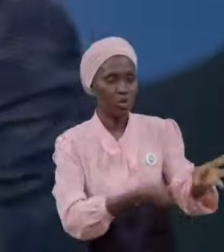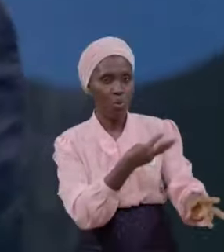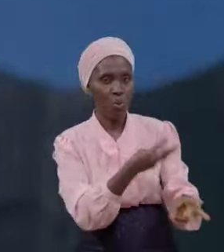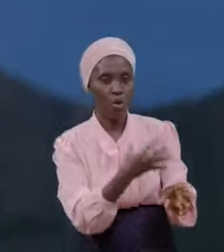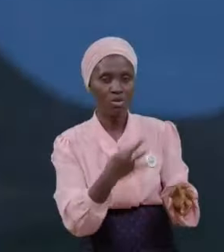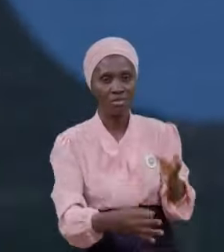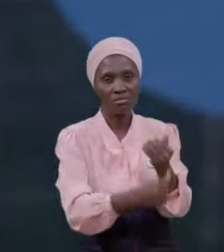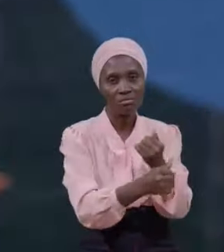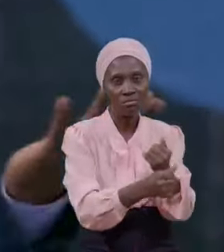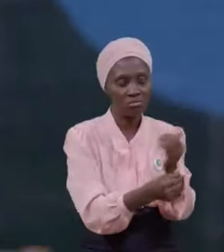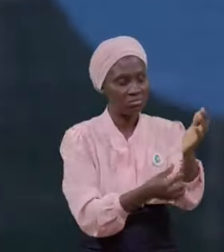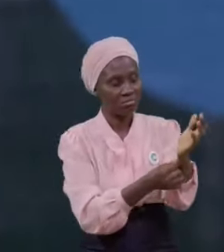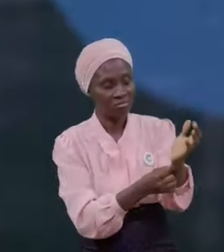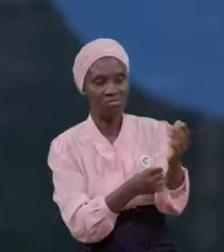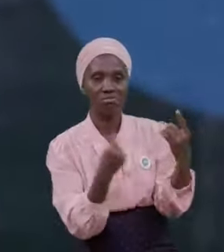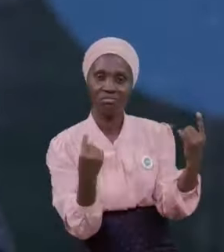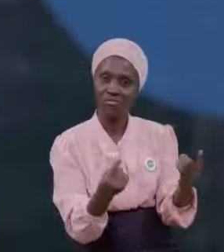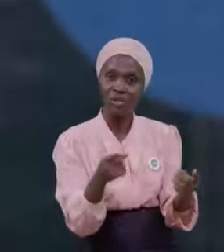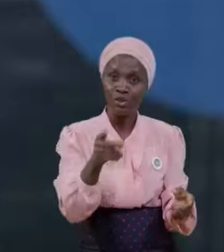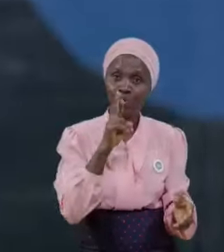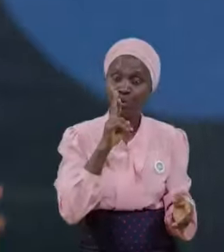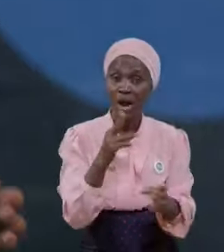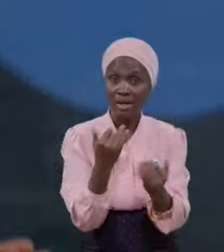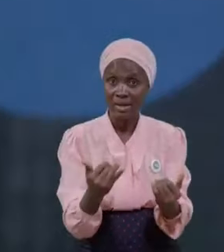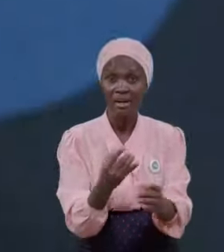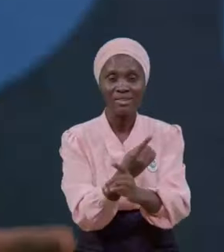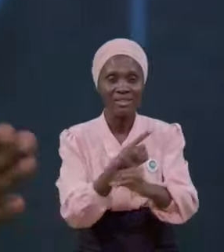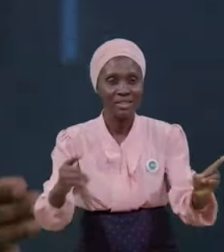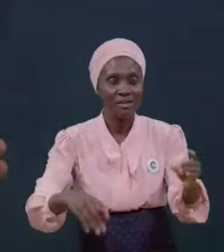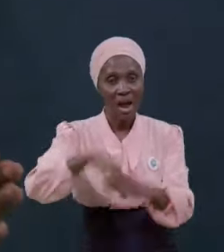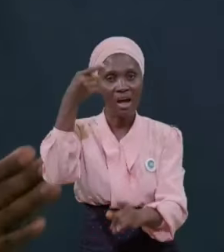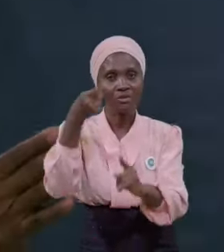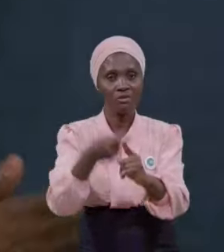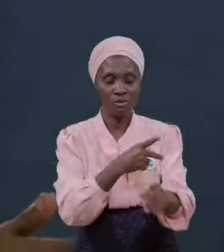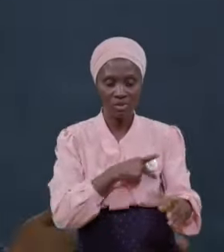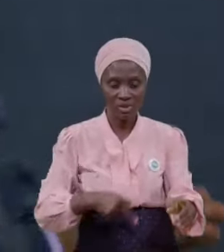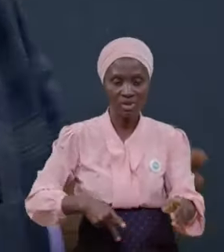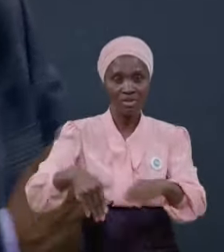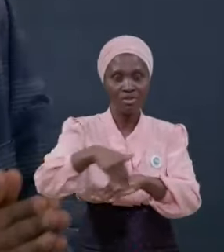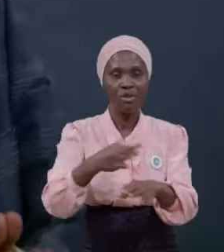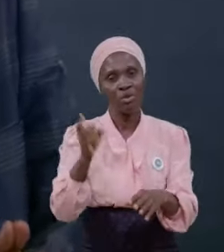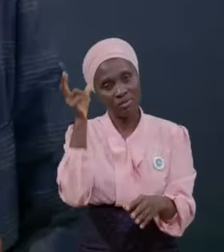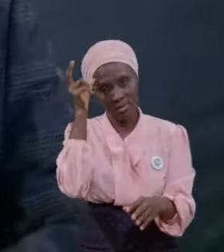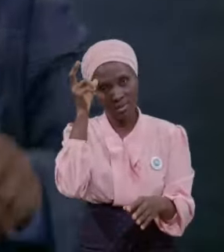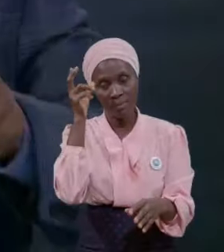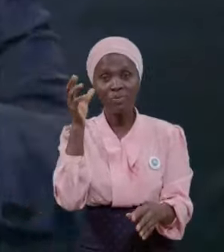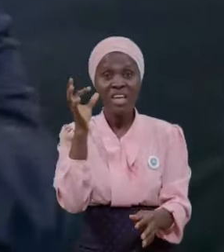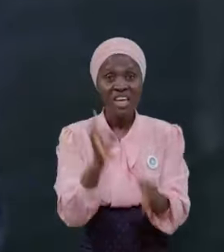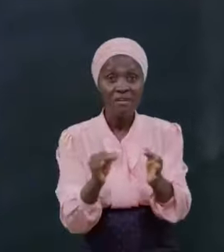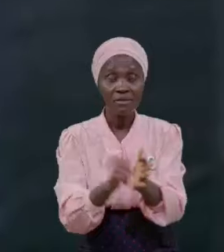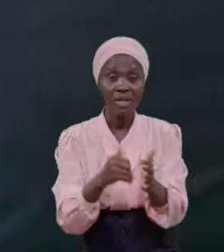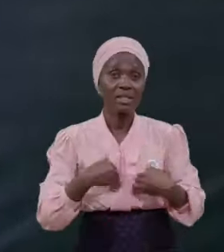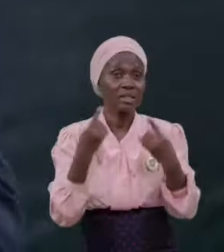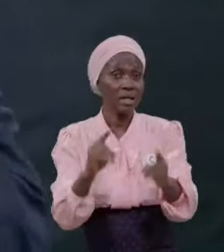the kingdom of Satan. If that has happened to you, that's the actual Christian.